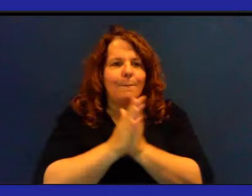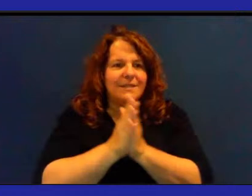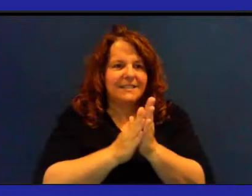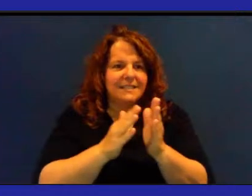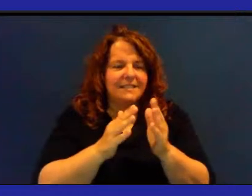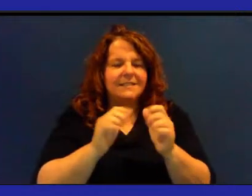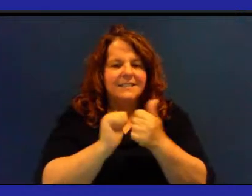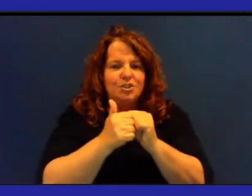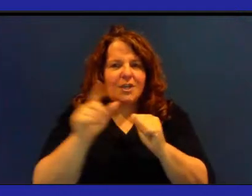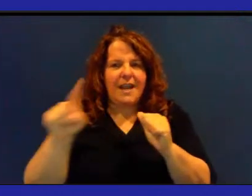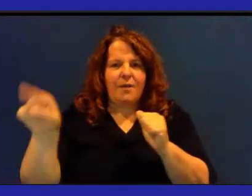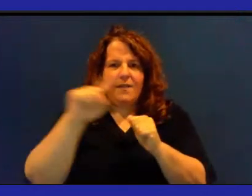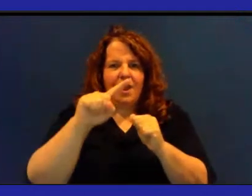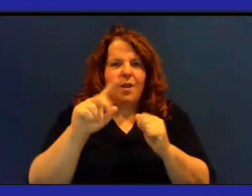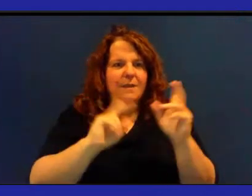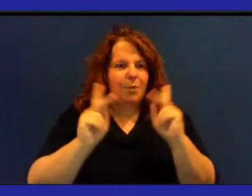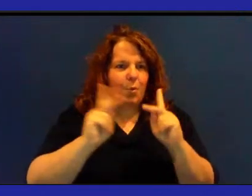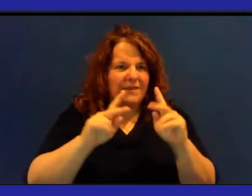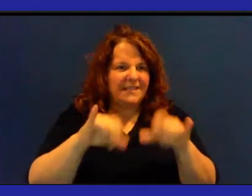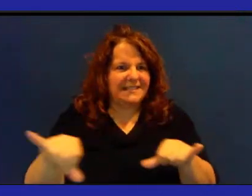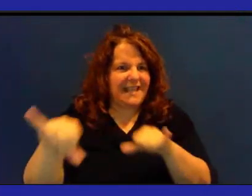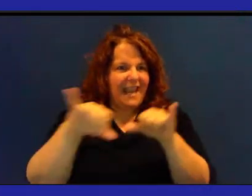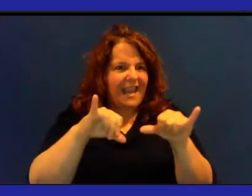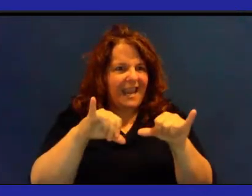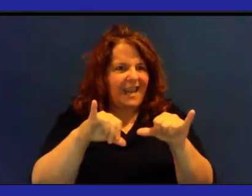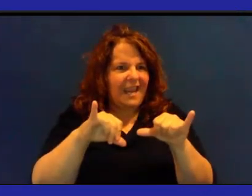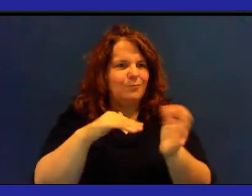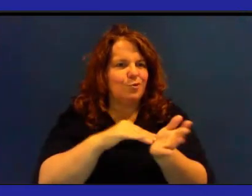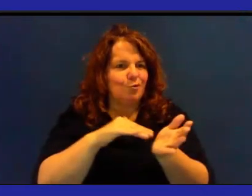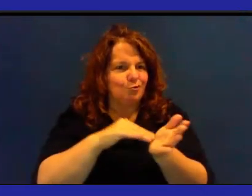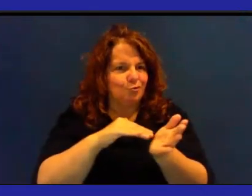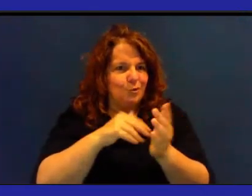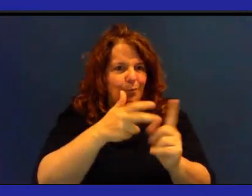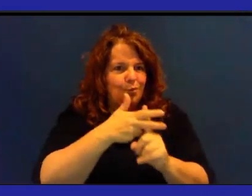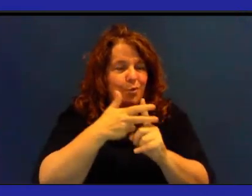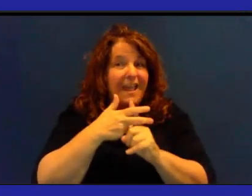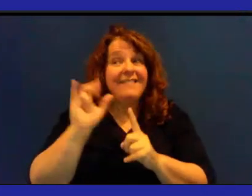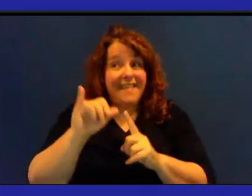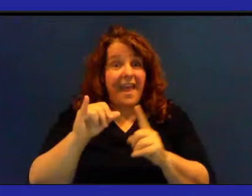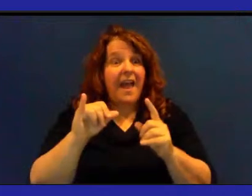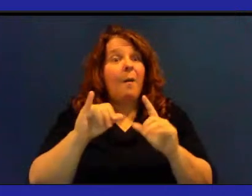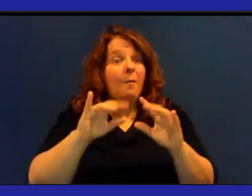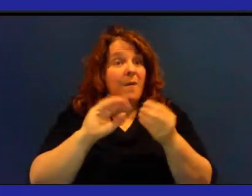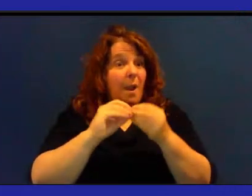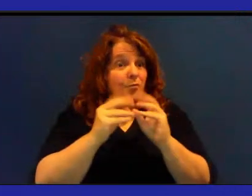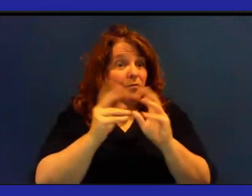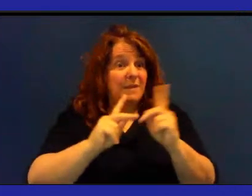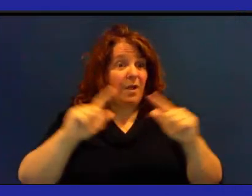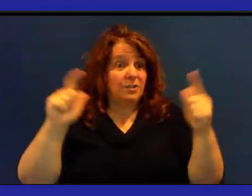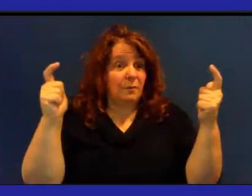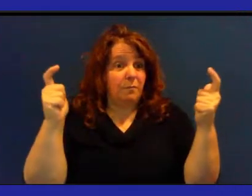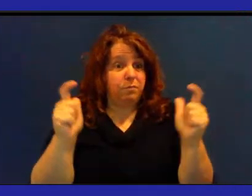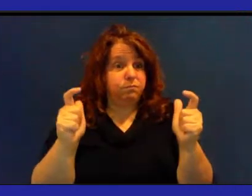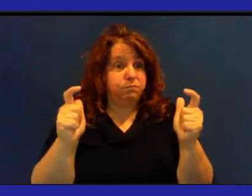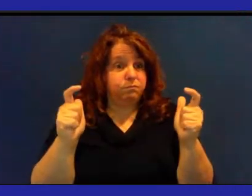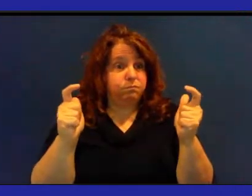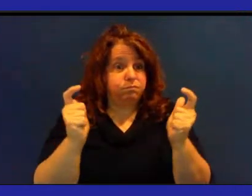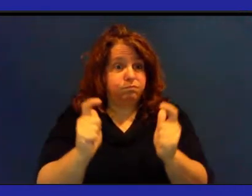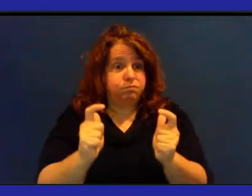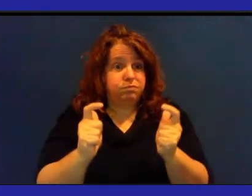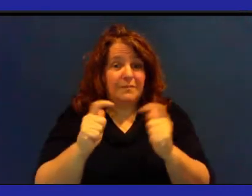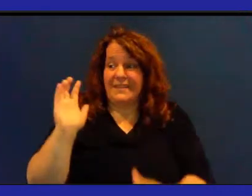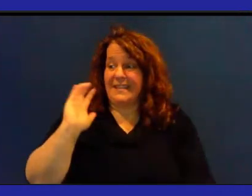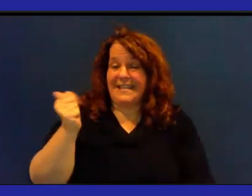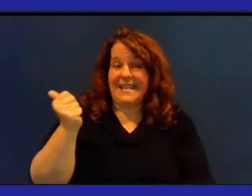right? Exactly. Yeah, and it's been a dwindling pool over the last, I think in the 70s, there were